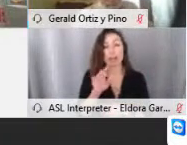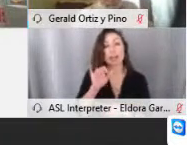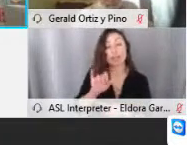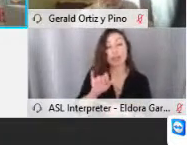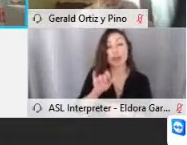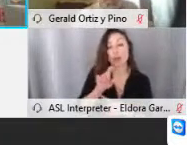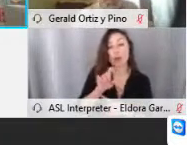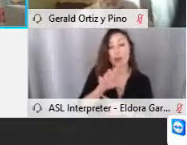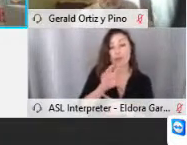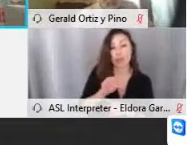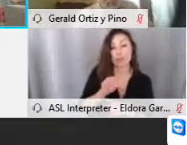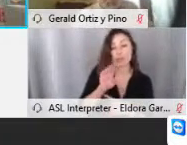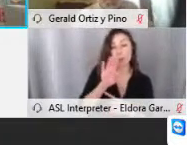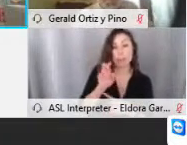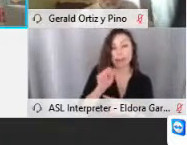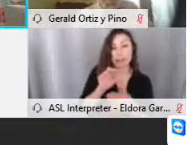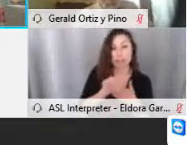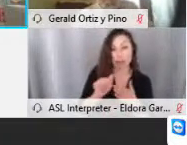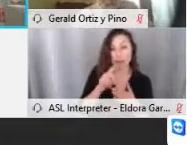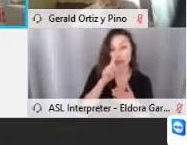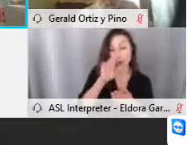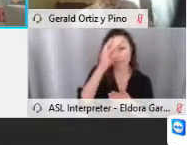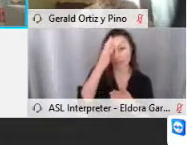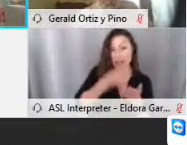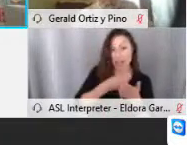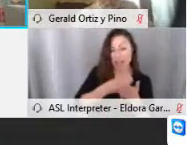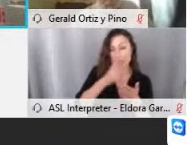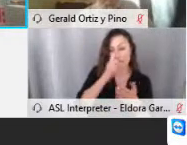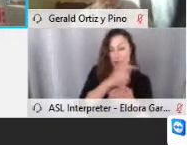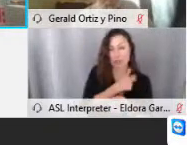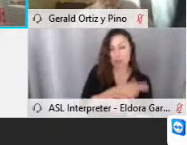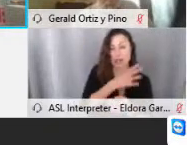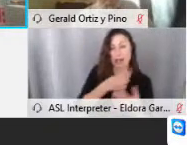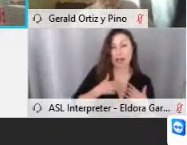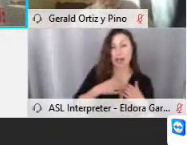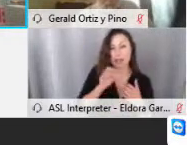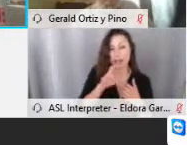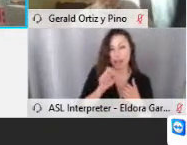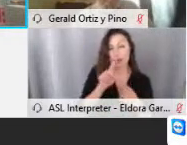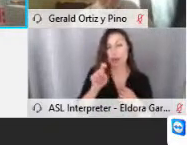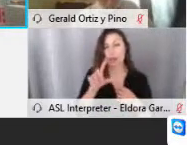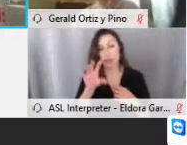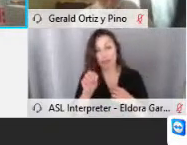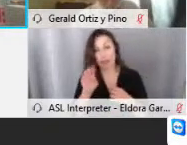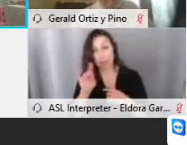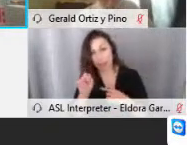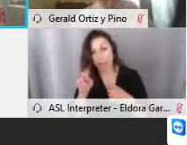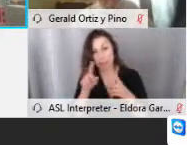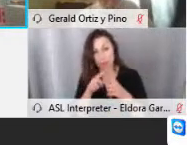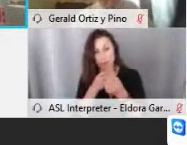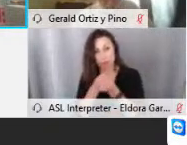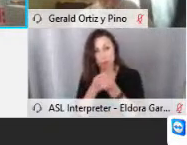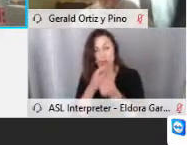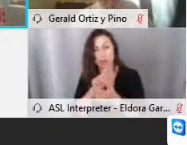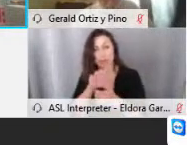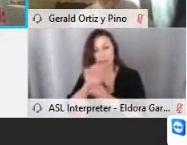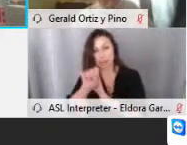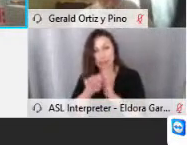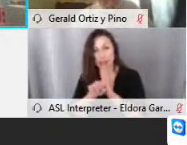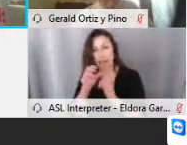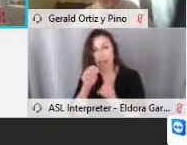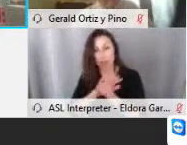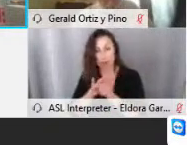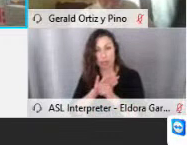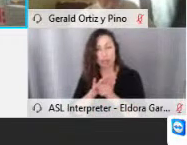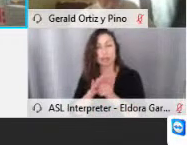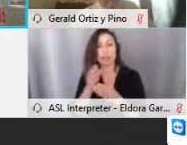forth $150 billion in federal aid to hospitals and healthcare workers and $150 billion to support state and local territorial